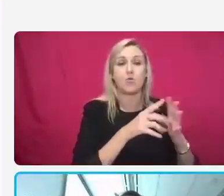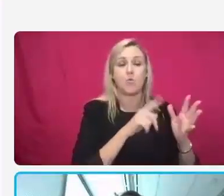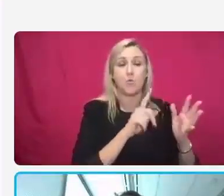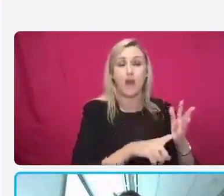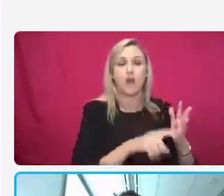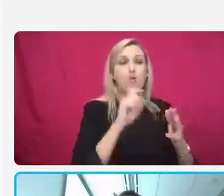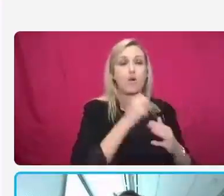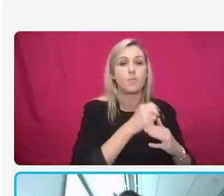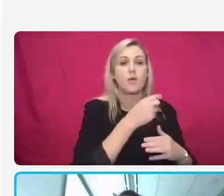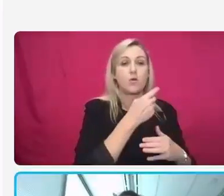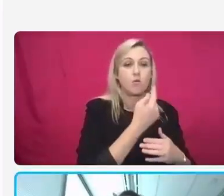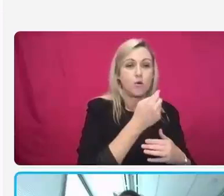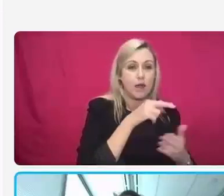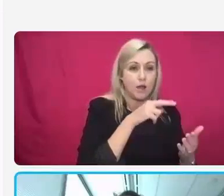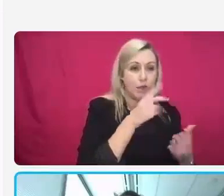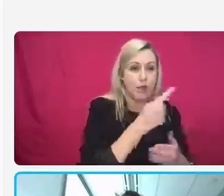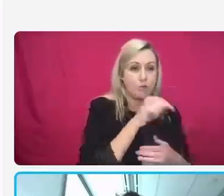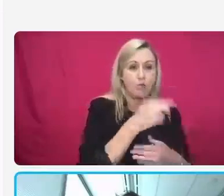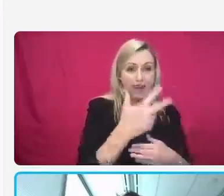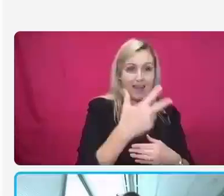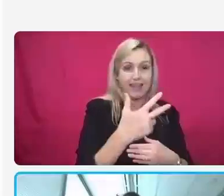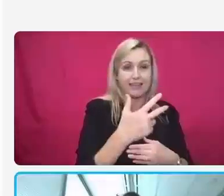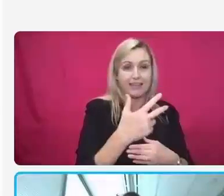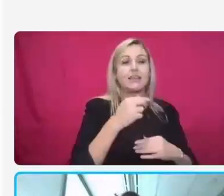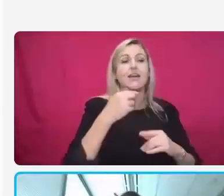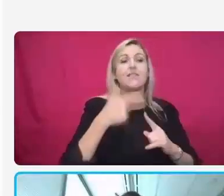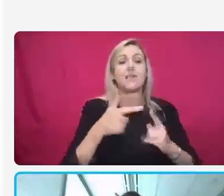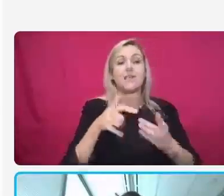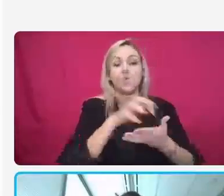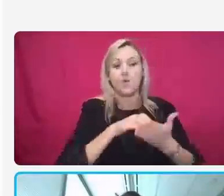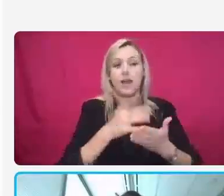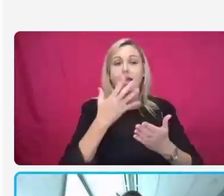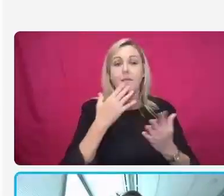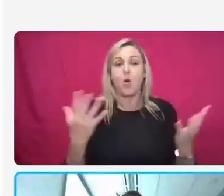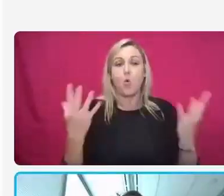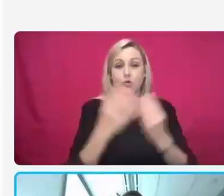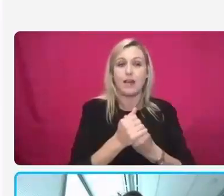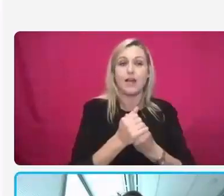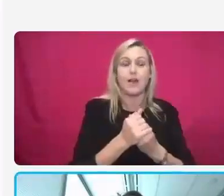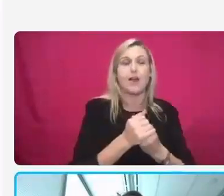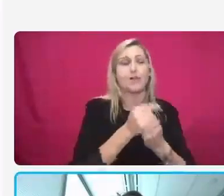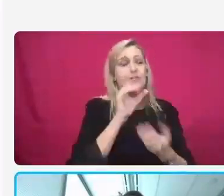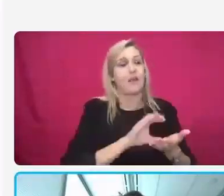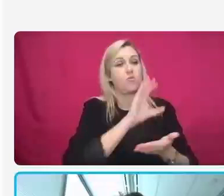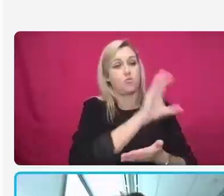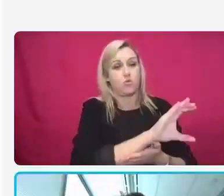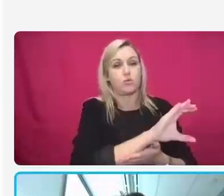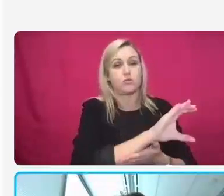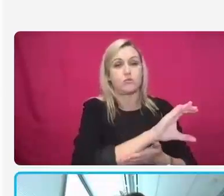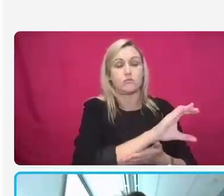his classification NWOW would be 1. To calculate the total funding the facility would receive for John, we